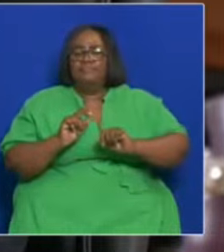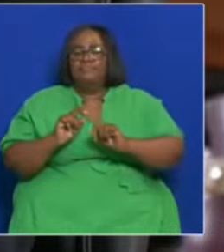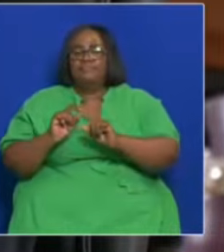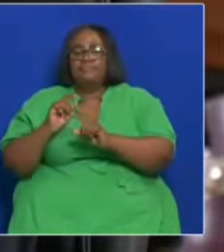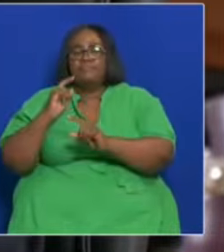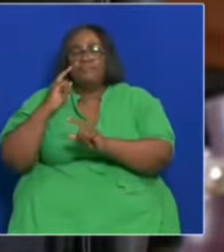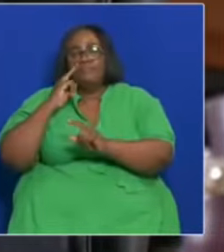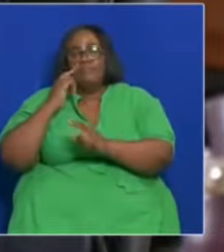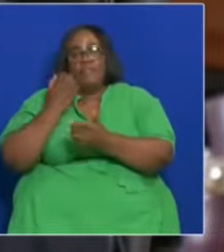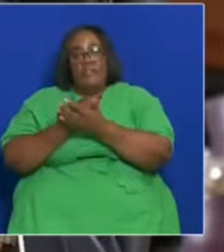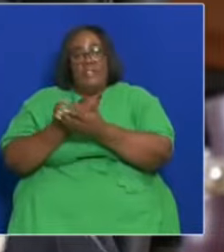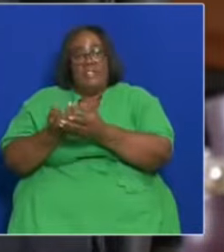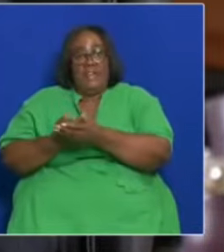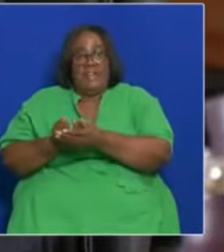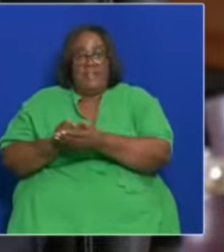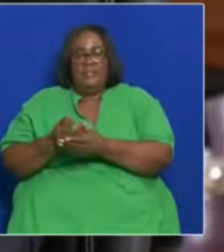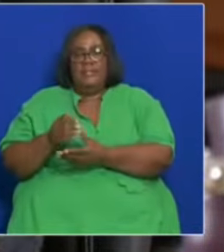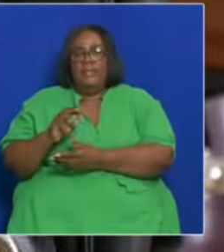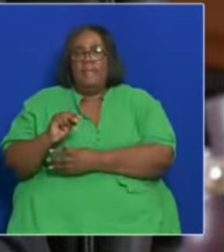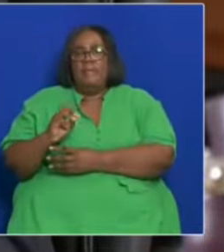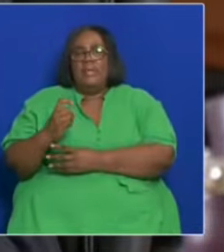MS7.